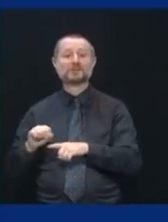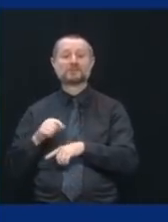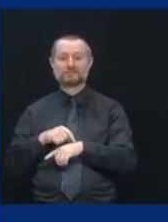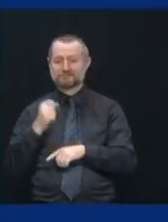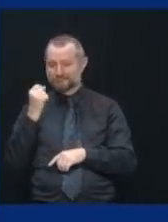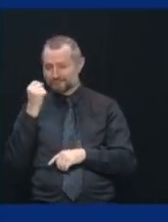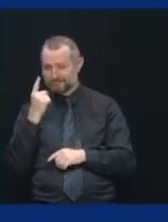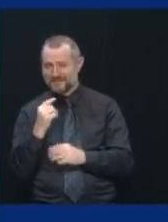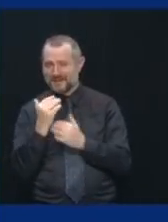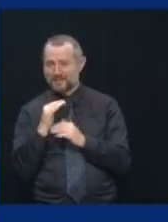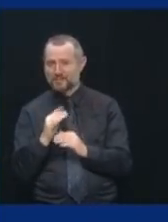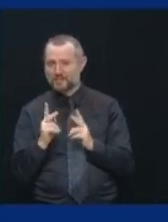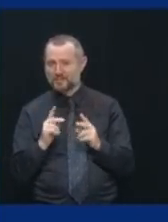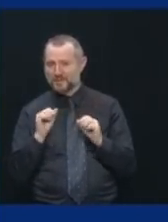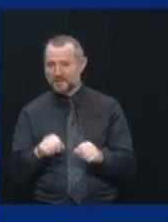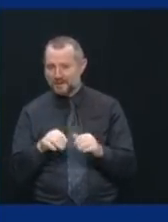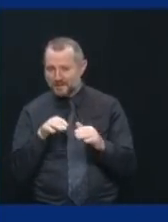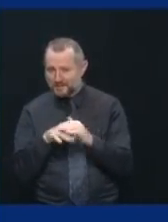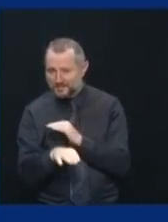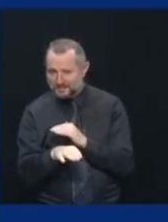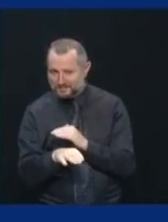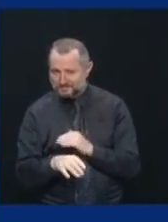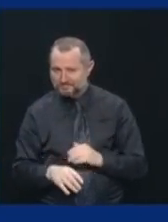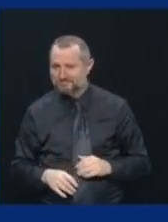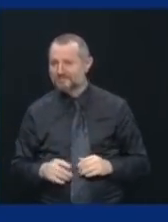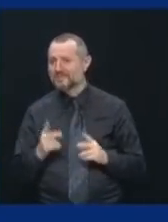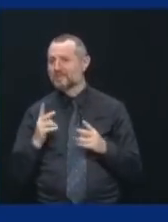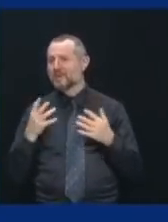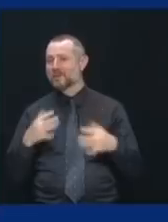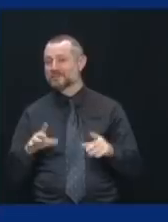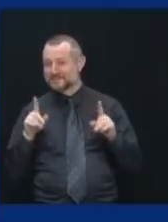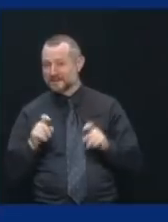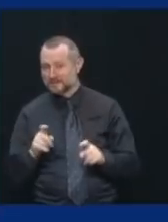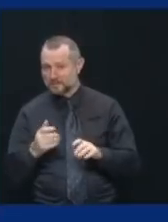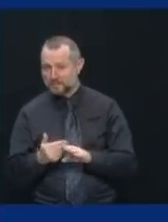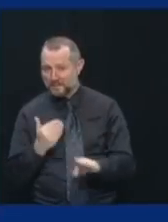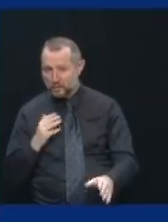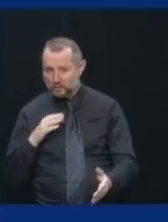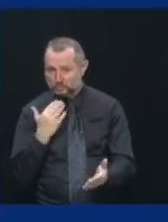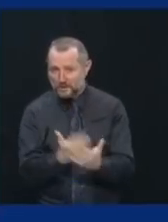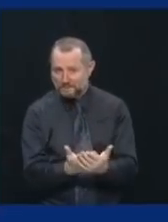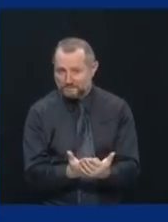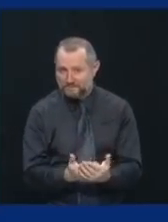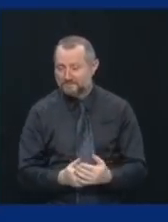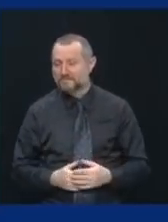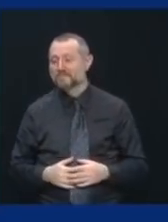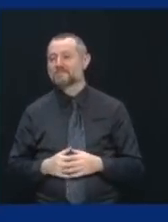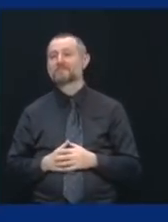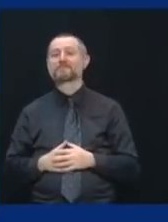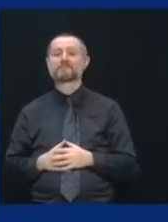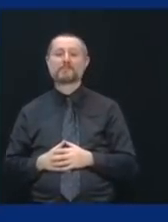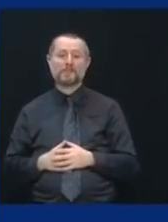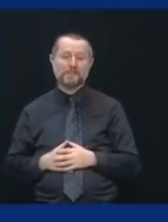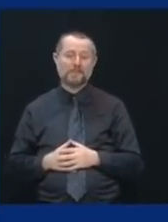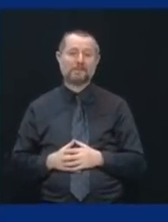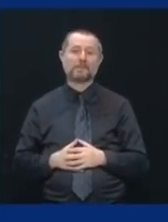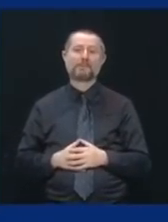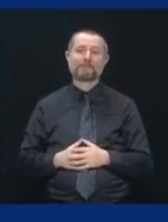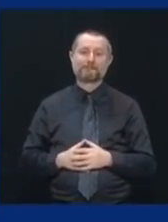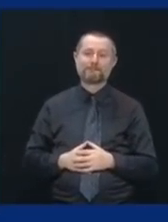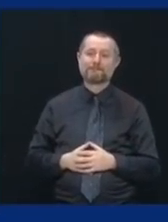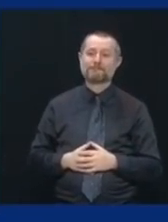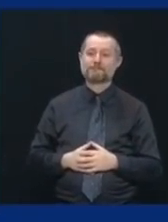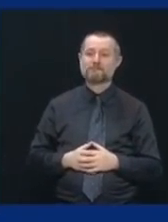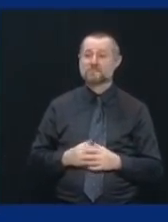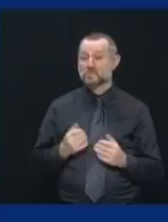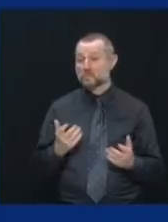of occupants where people have tested prior to walking into that Broadway theater, both, again,